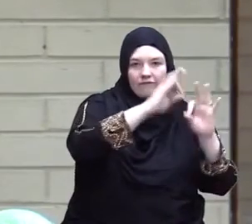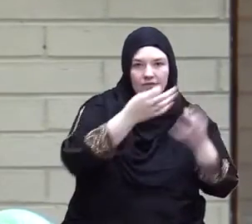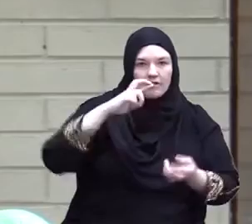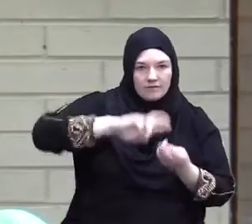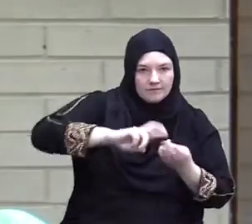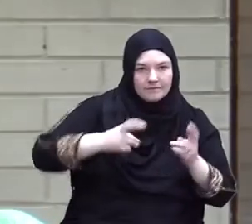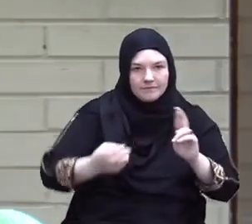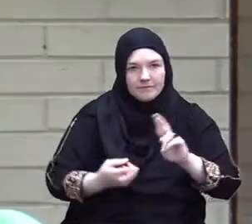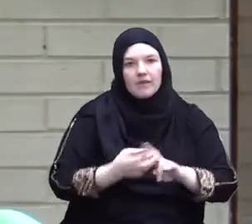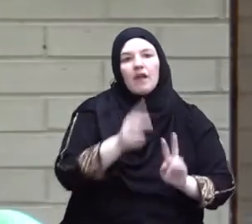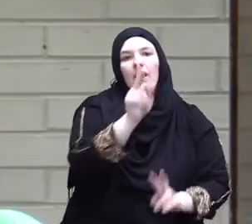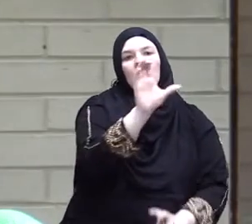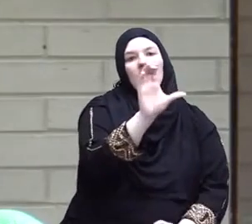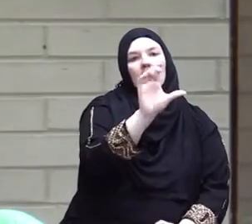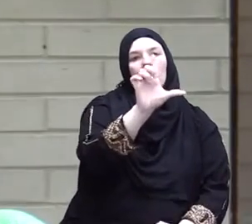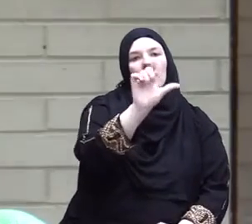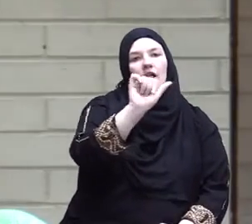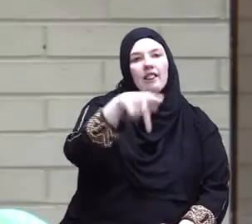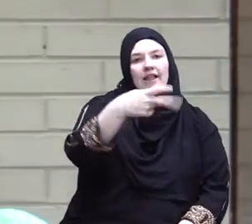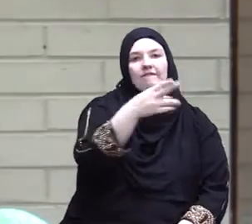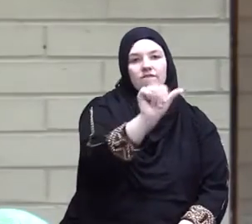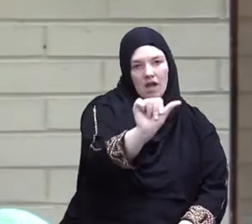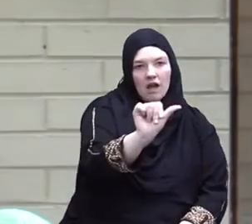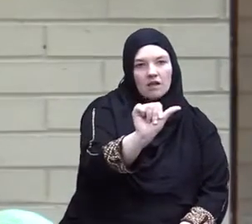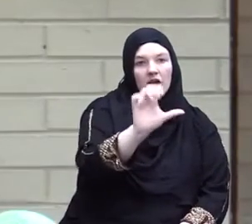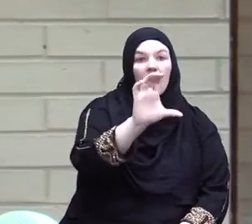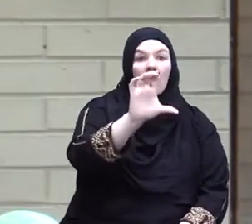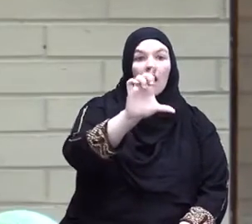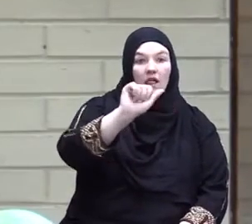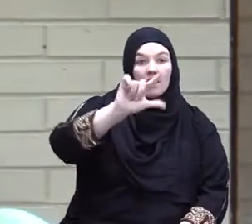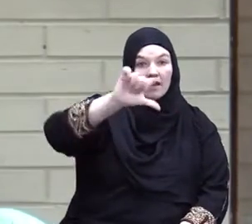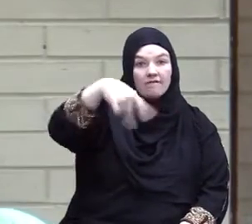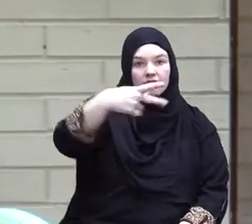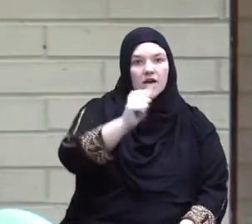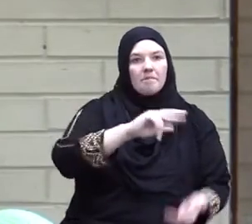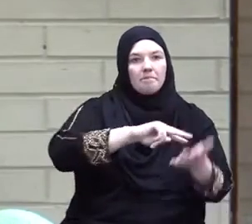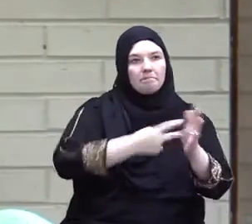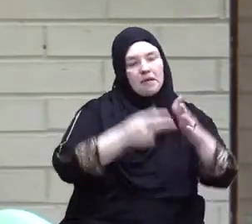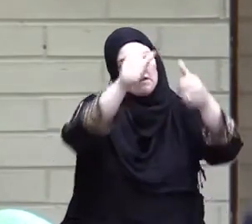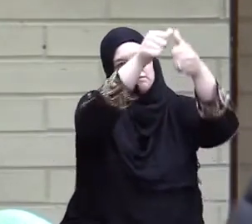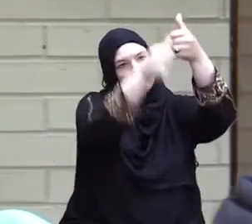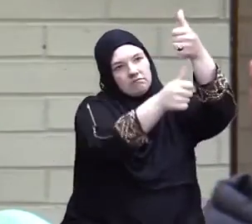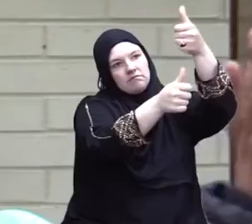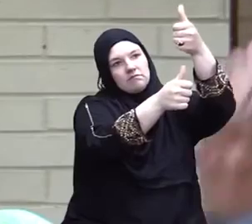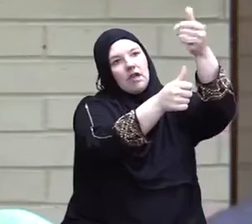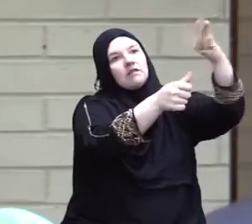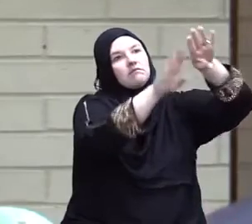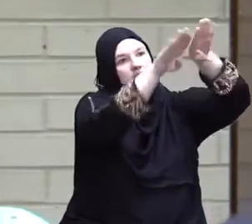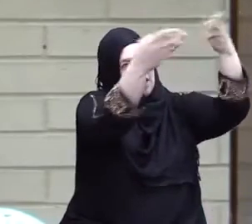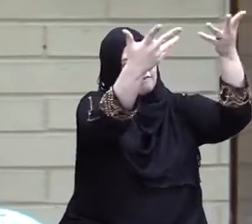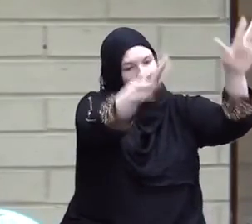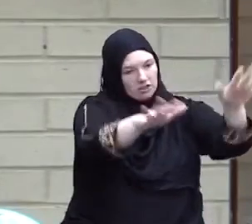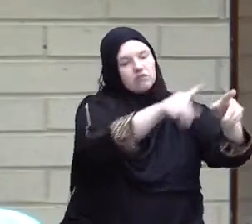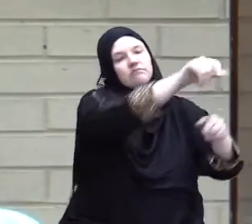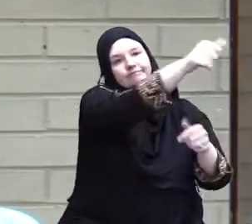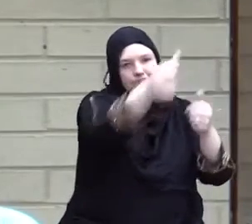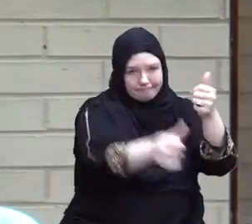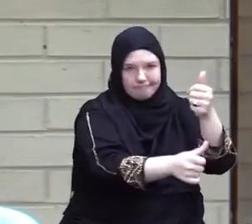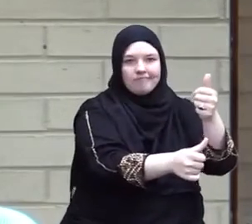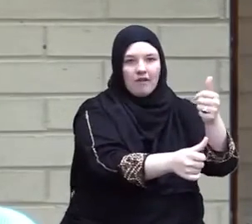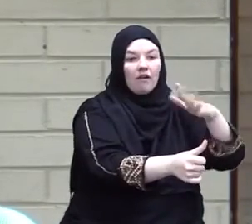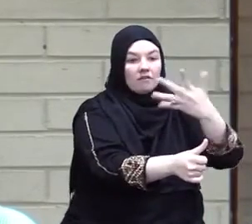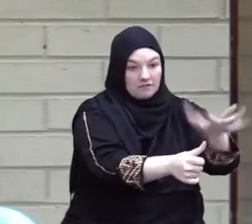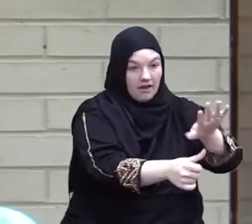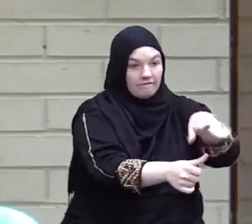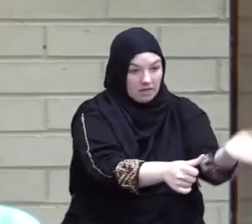word Khalifa. Khalifa is someone who succeeds someone and is succeeded by